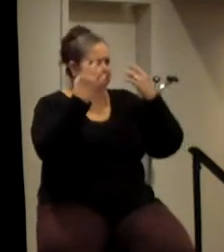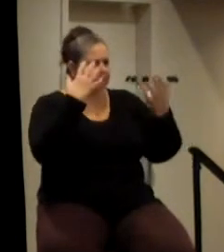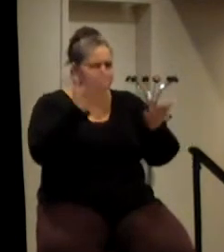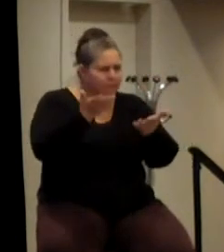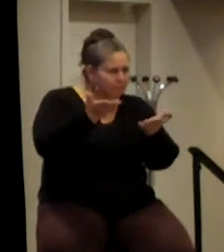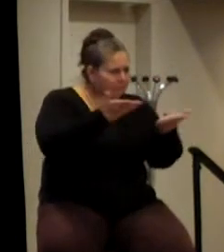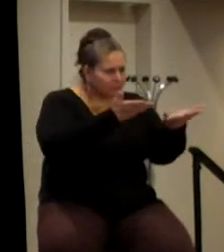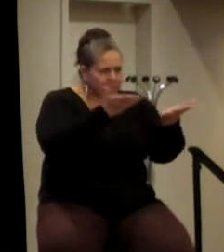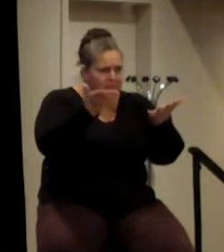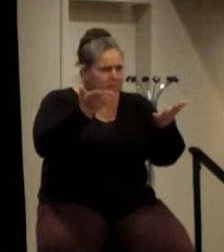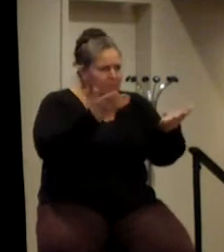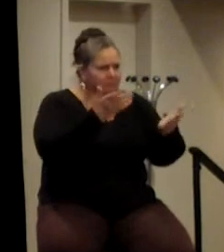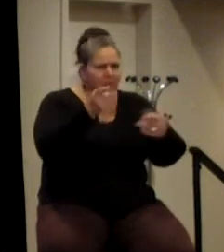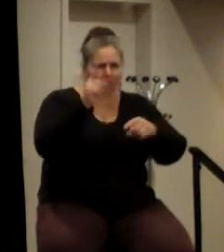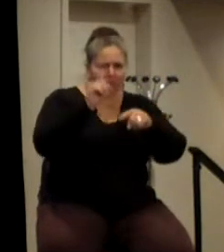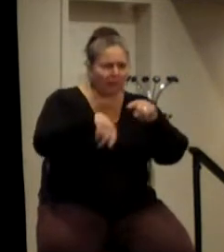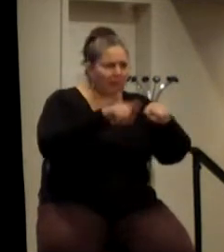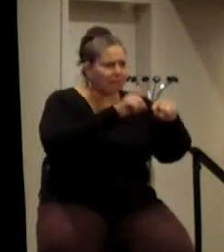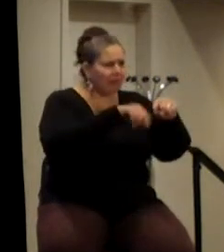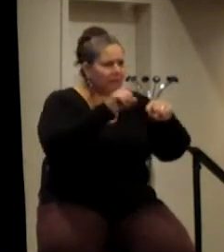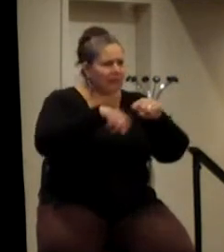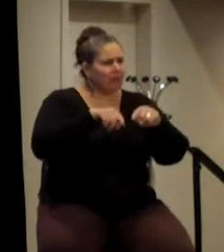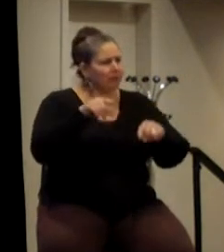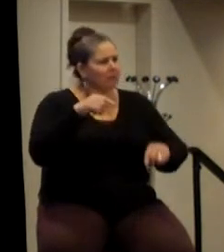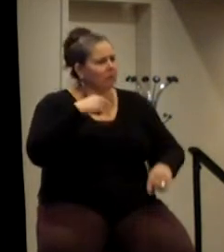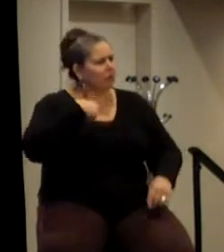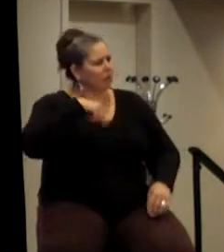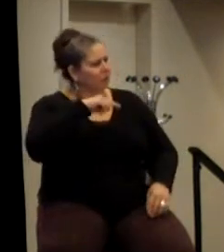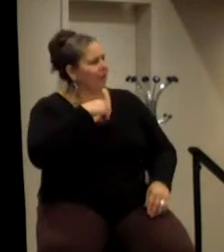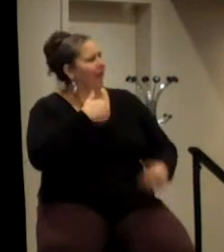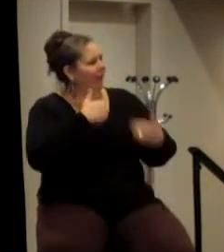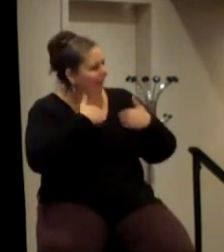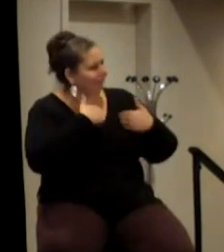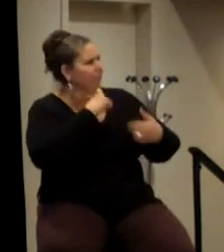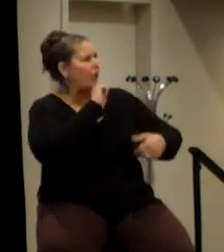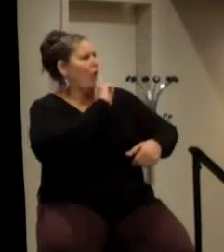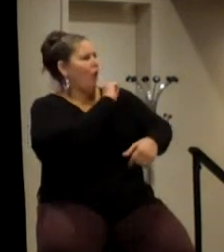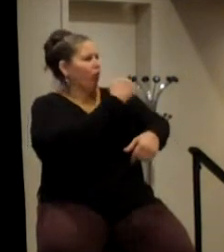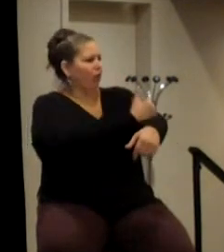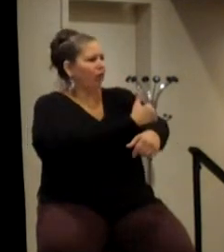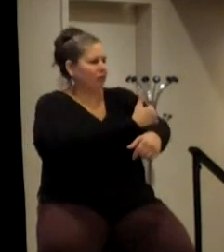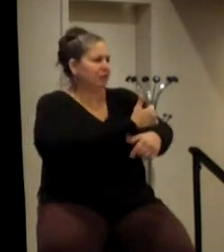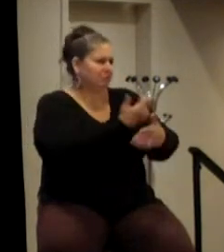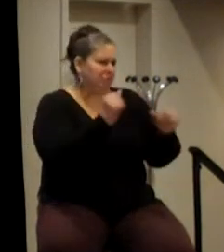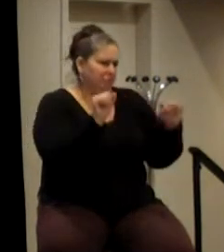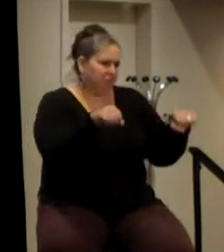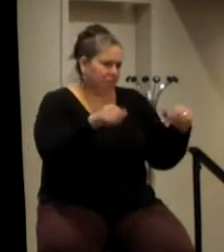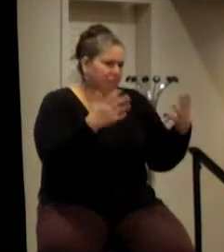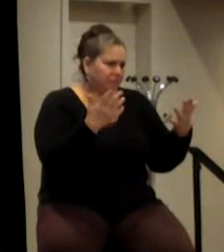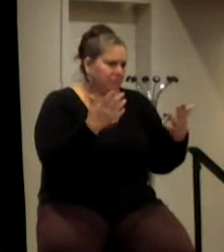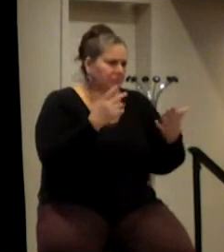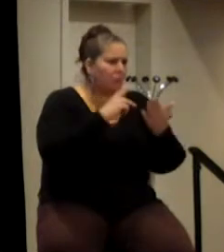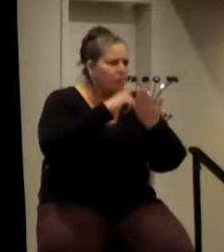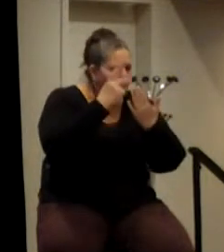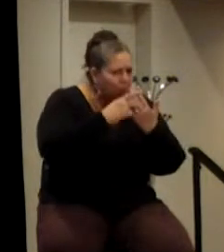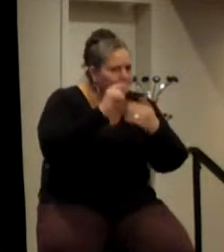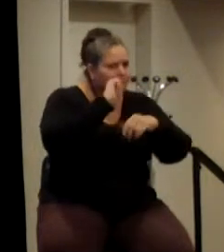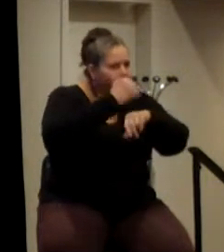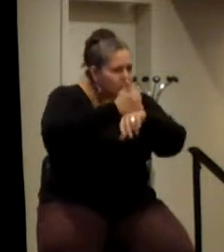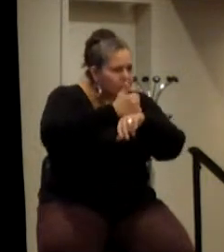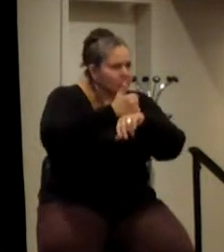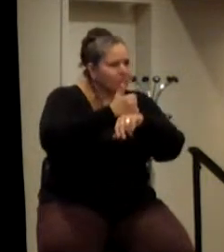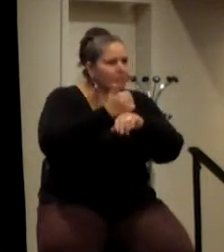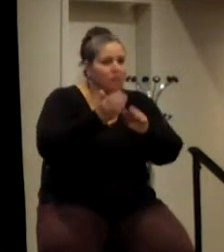have the authority. We do have the authority. It was clarified. We have the program in place, and it's working well. And because of